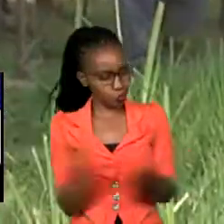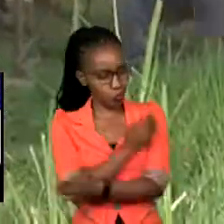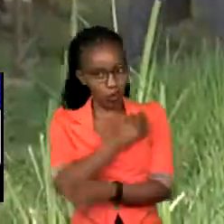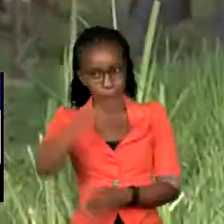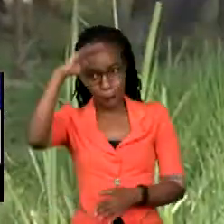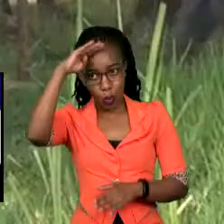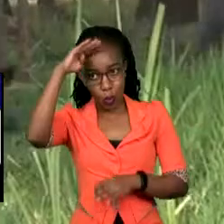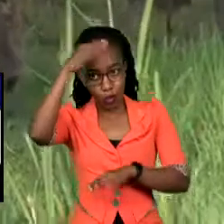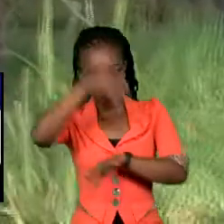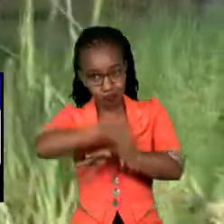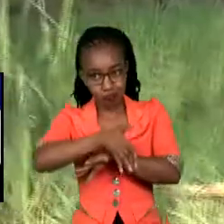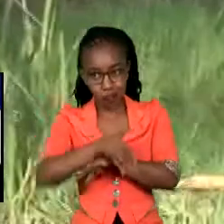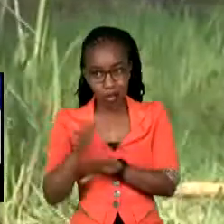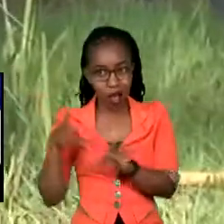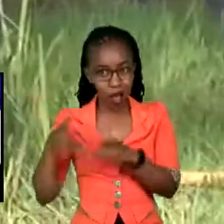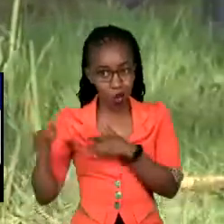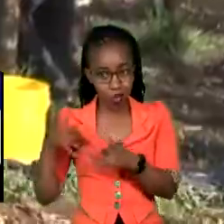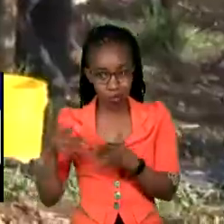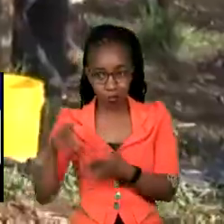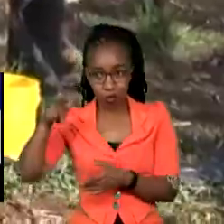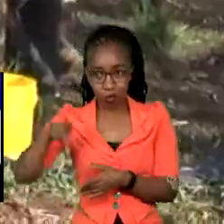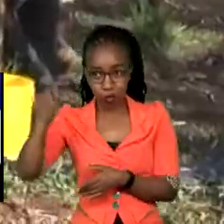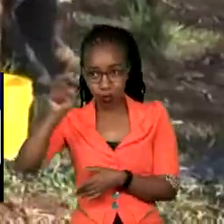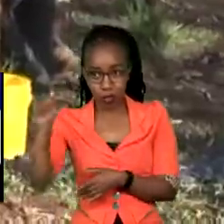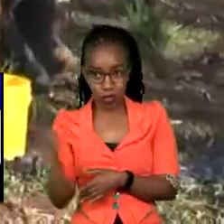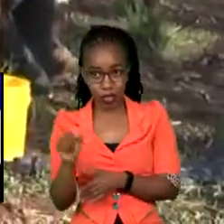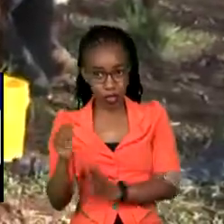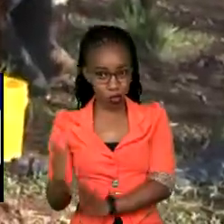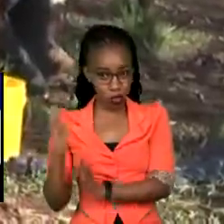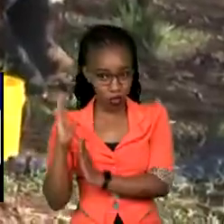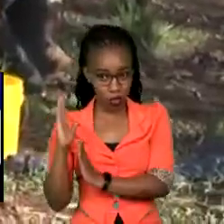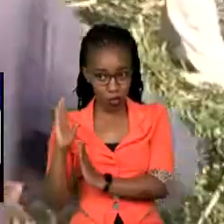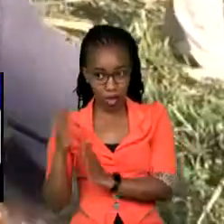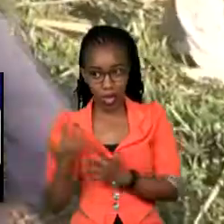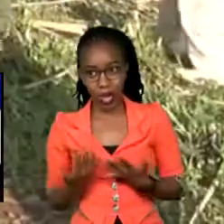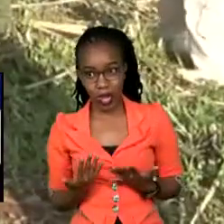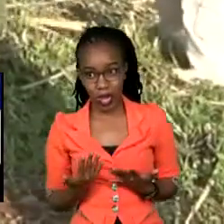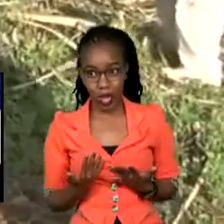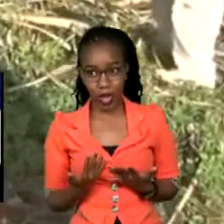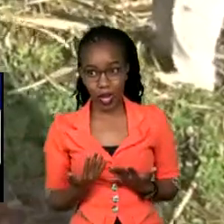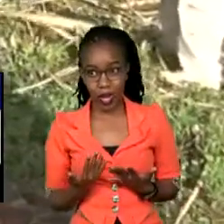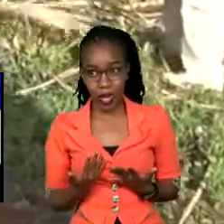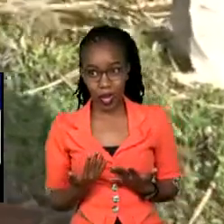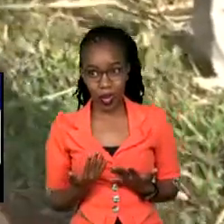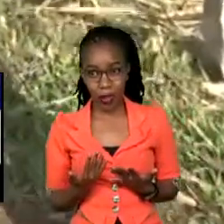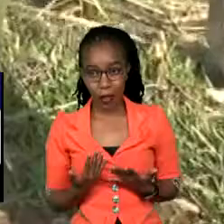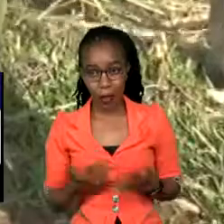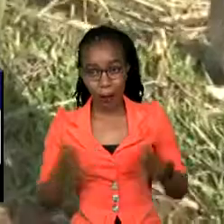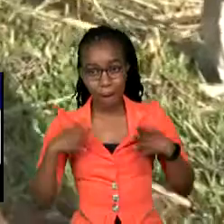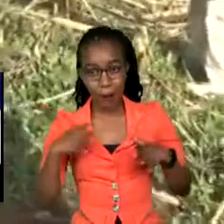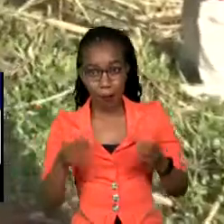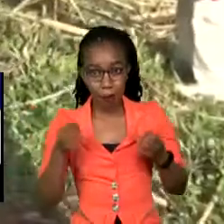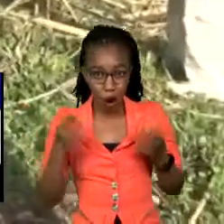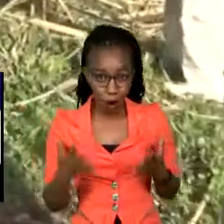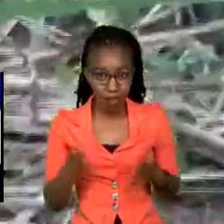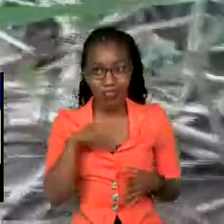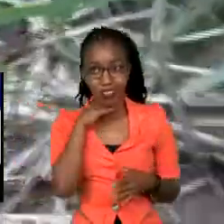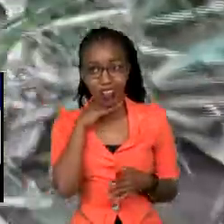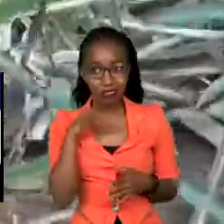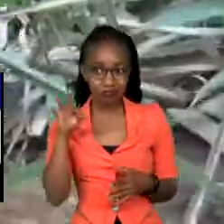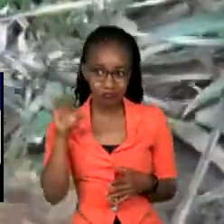brewing, which according to the Interior Principal Secretary Karanja Kibicho, it has claimed the lives of over 30,000